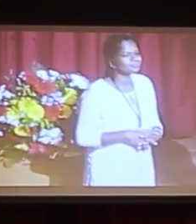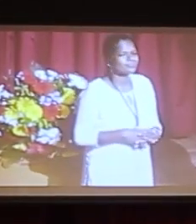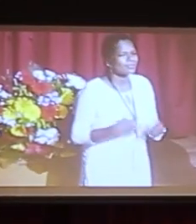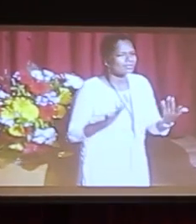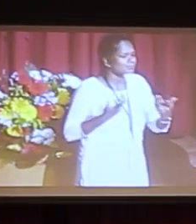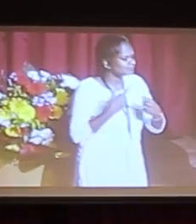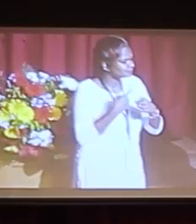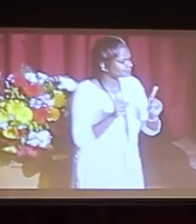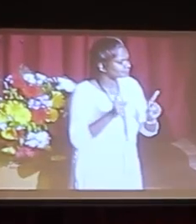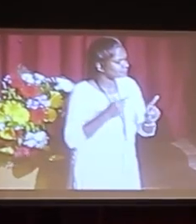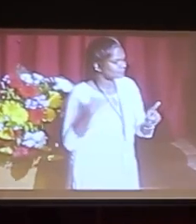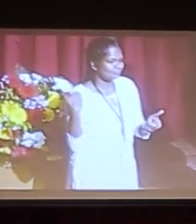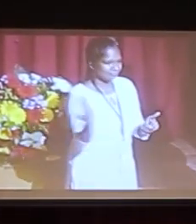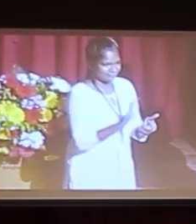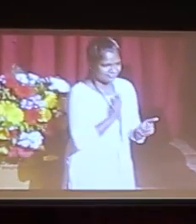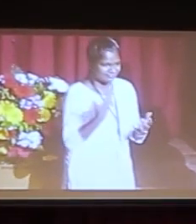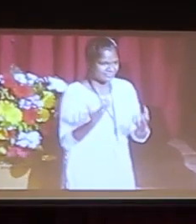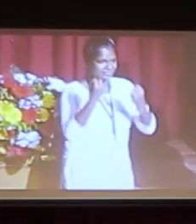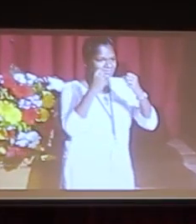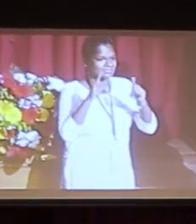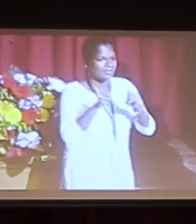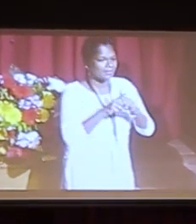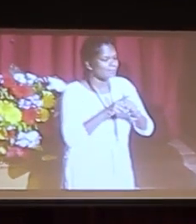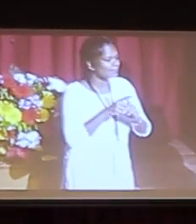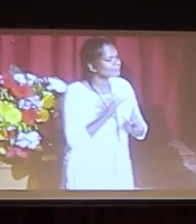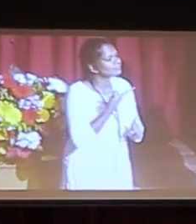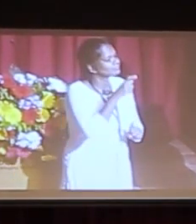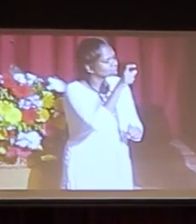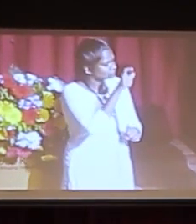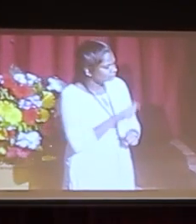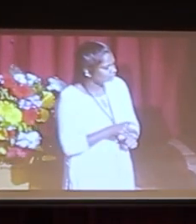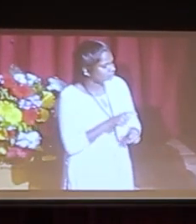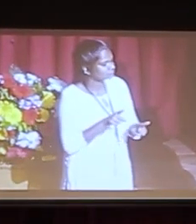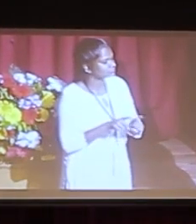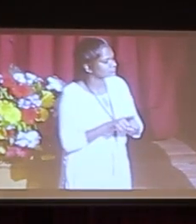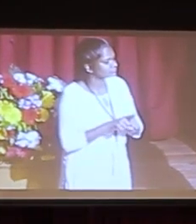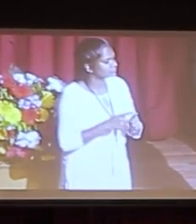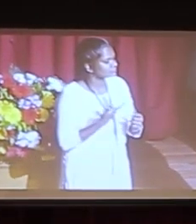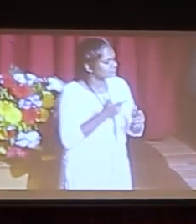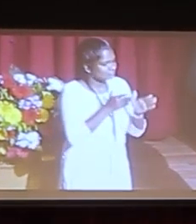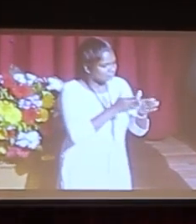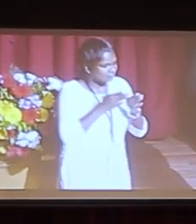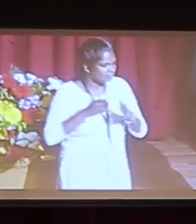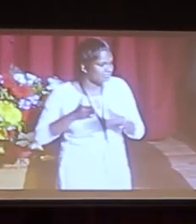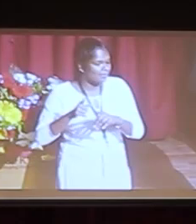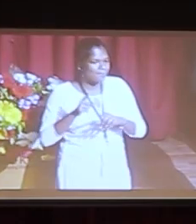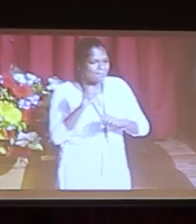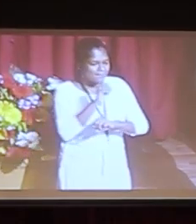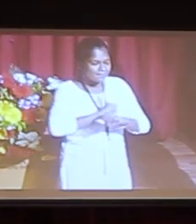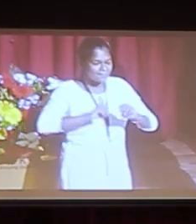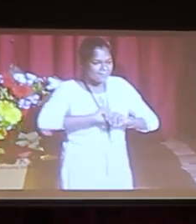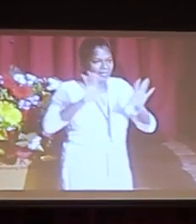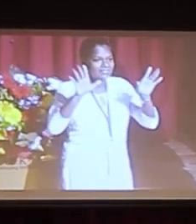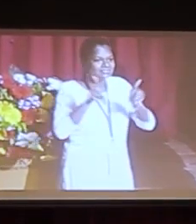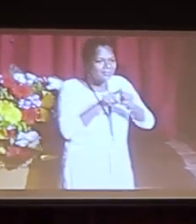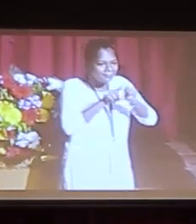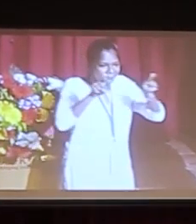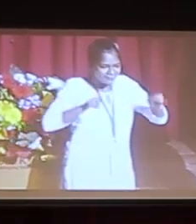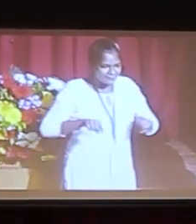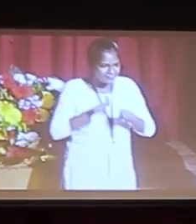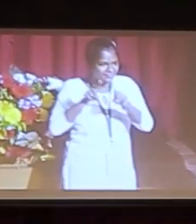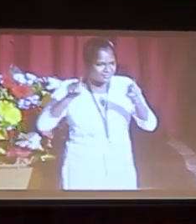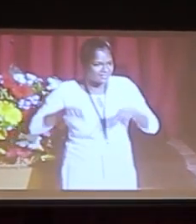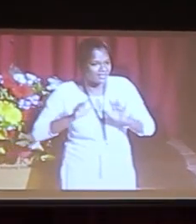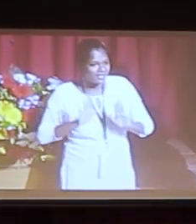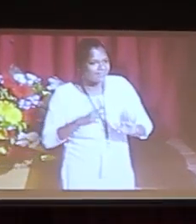So, we'll take a case where, we'll take the apparatus of a magic slate, which they